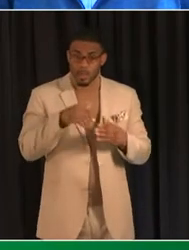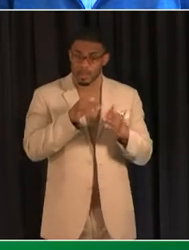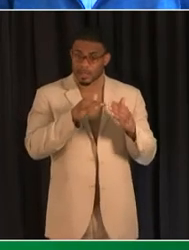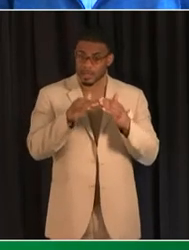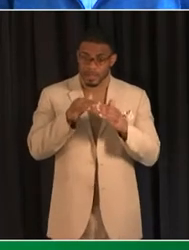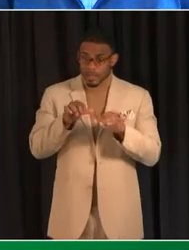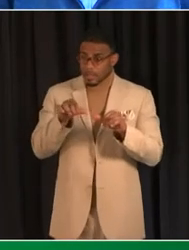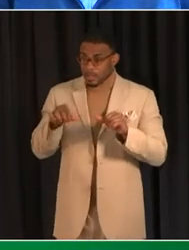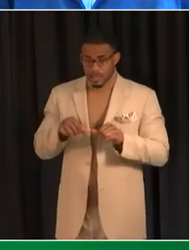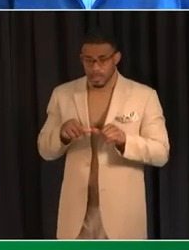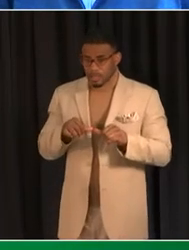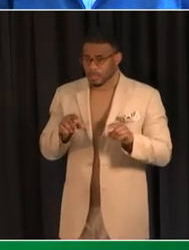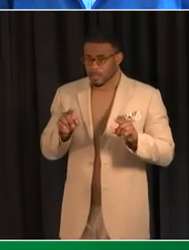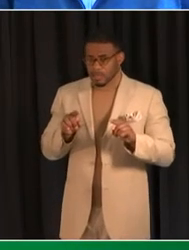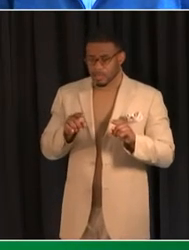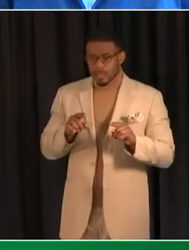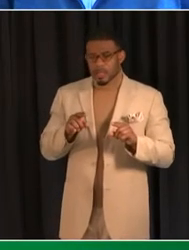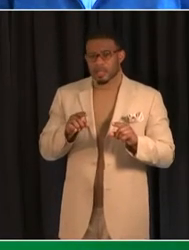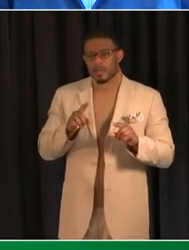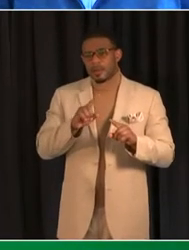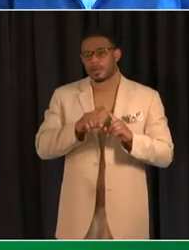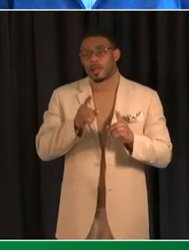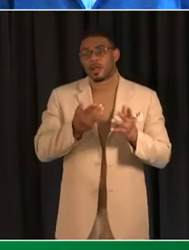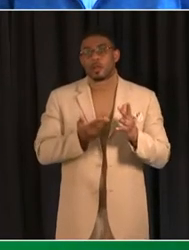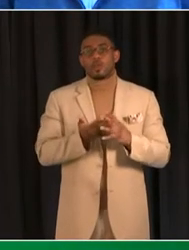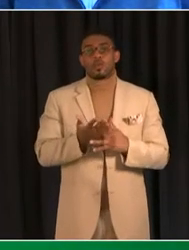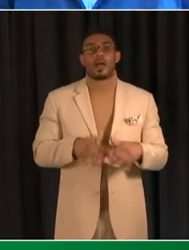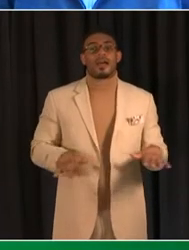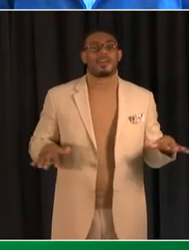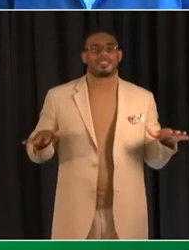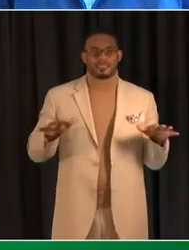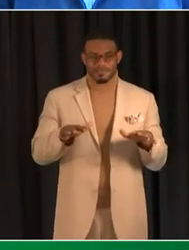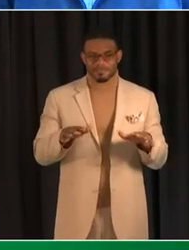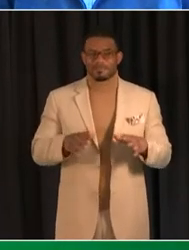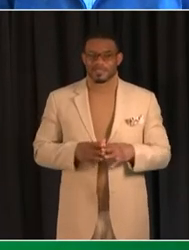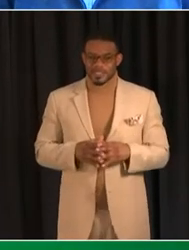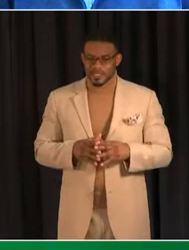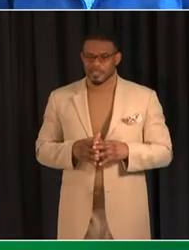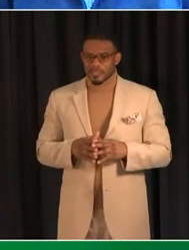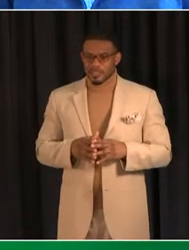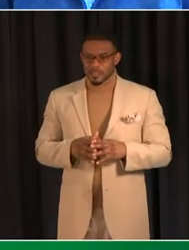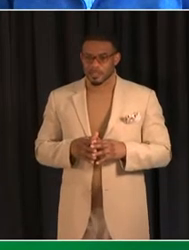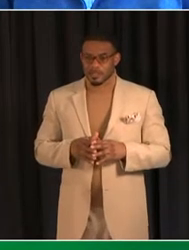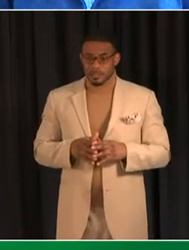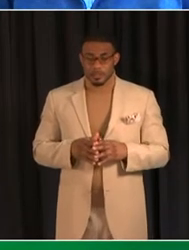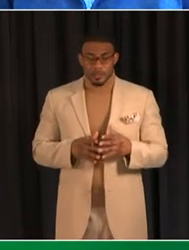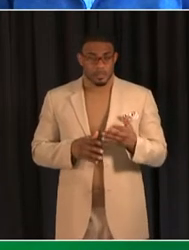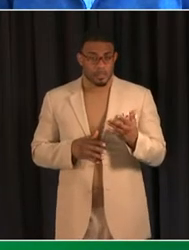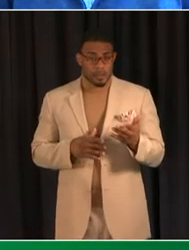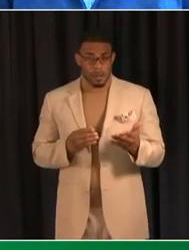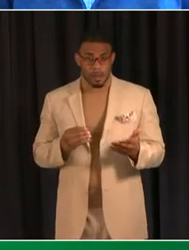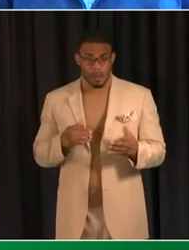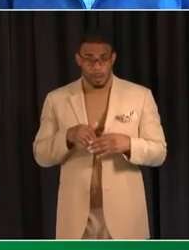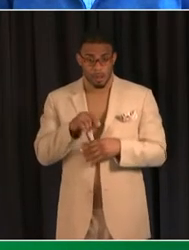not just in the downtown and Golden Triangle areas, but throughout the city.